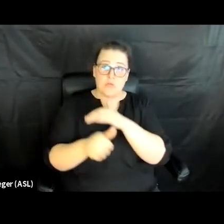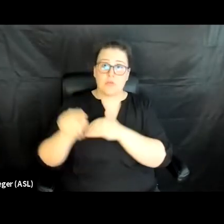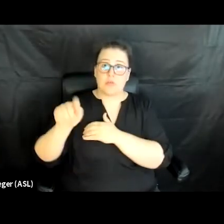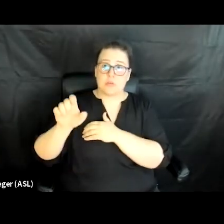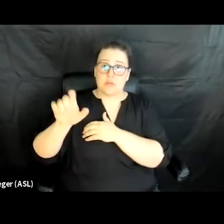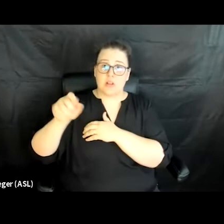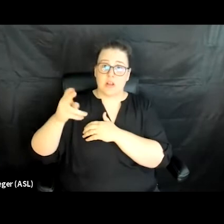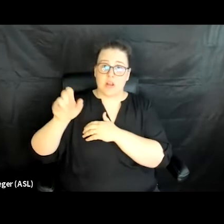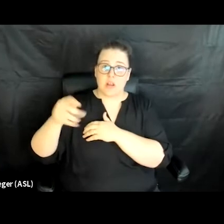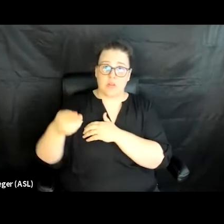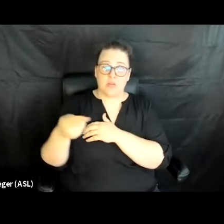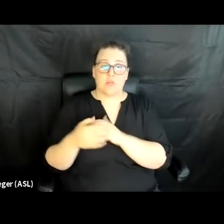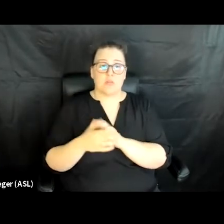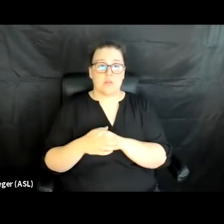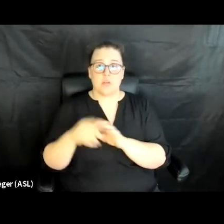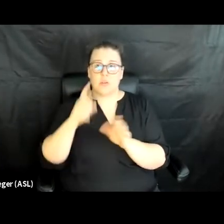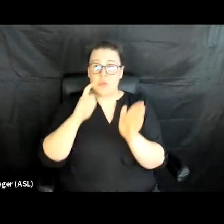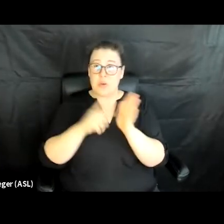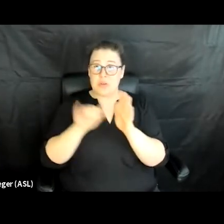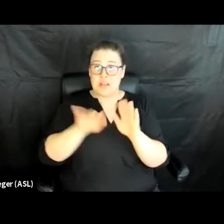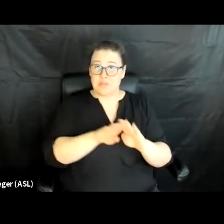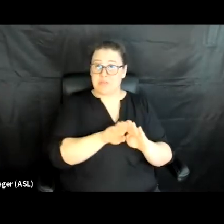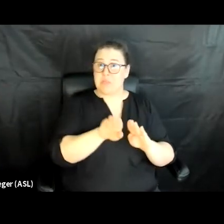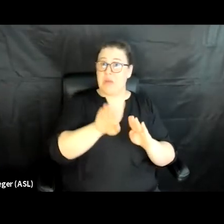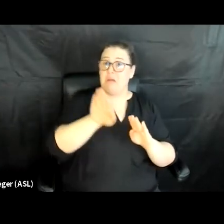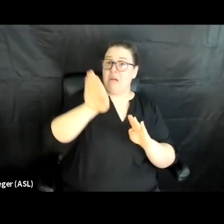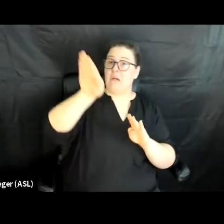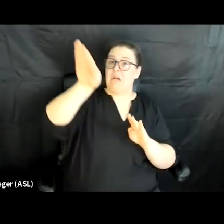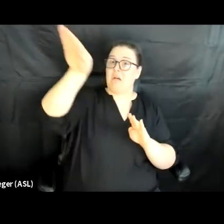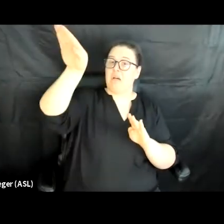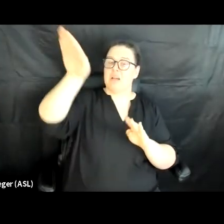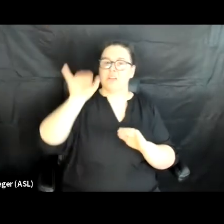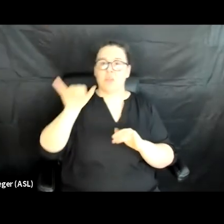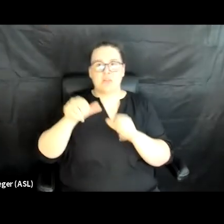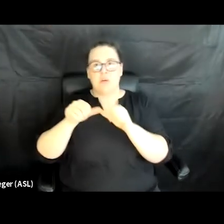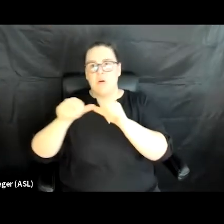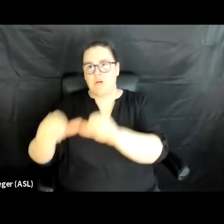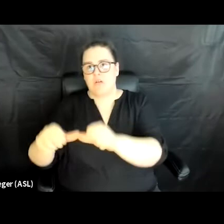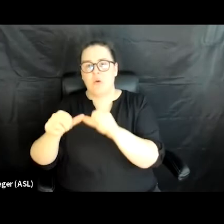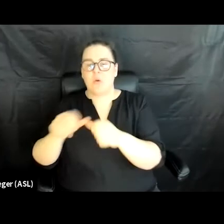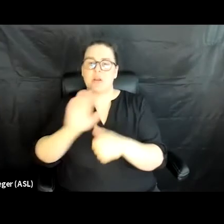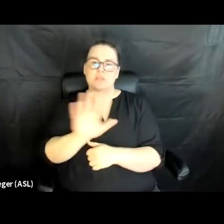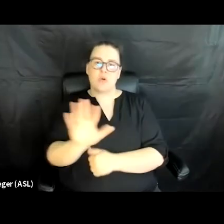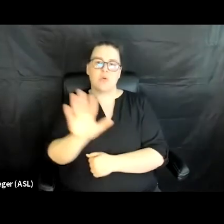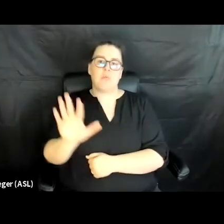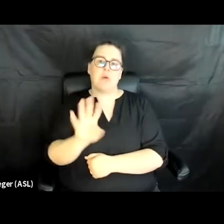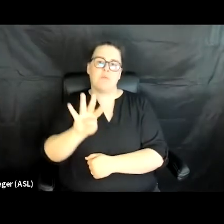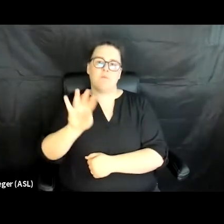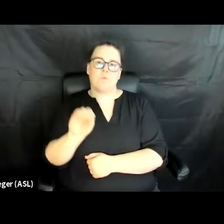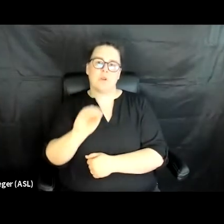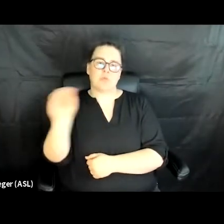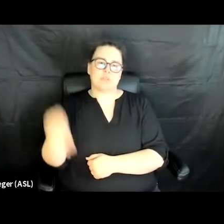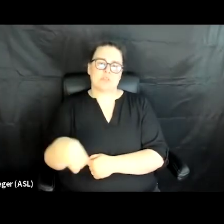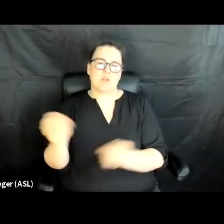say, at the peak of the shutdowns, the peak of the pandemic is a sort of an ongoing target. About 40% of outpatient office